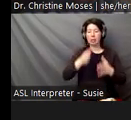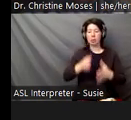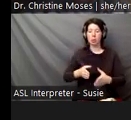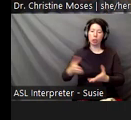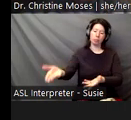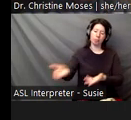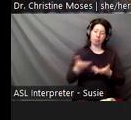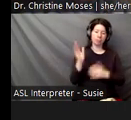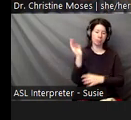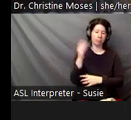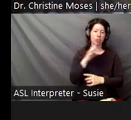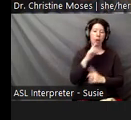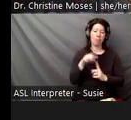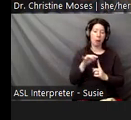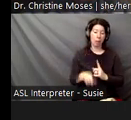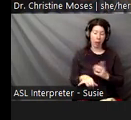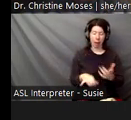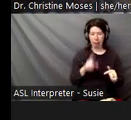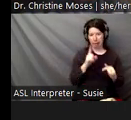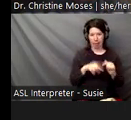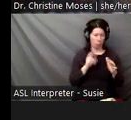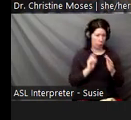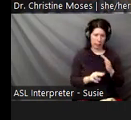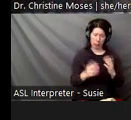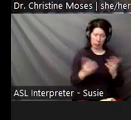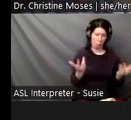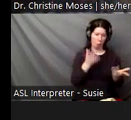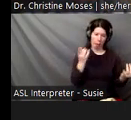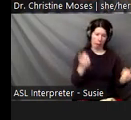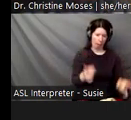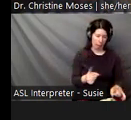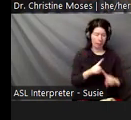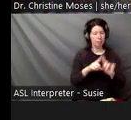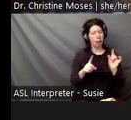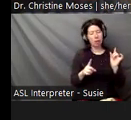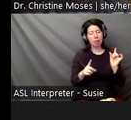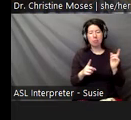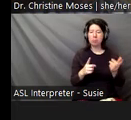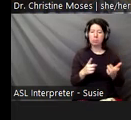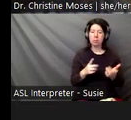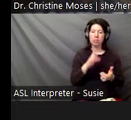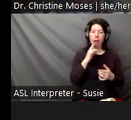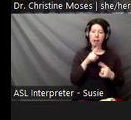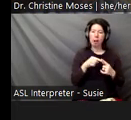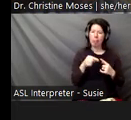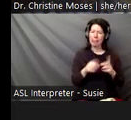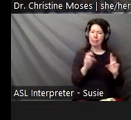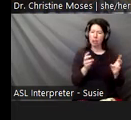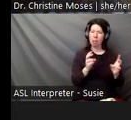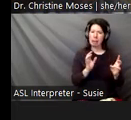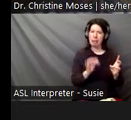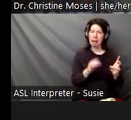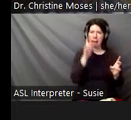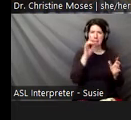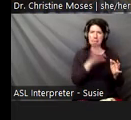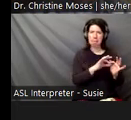And, you know, I can't predict what will happen, but just sort of talking about this makes me think that later on, when